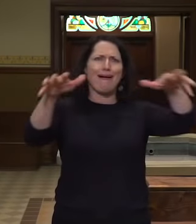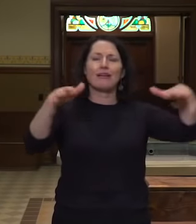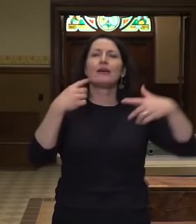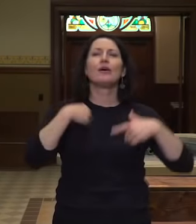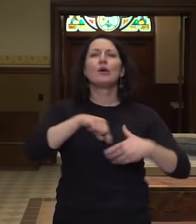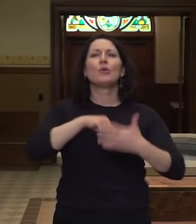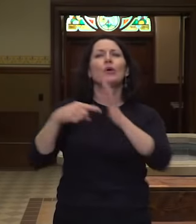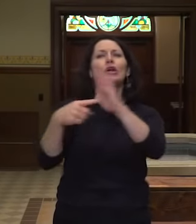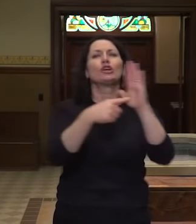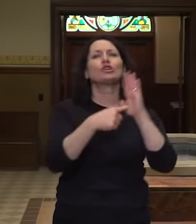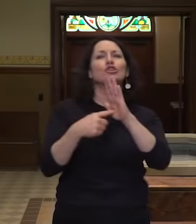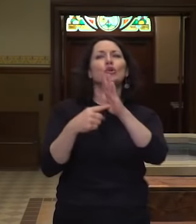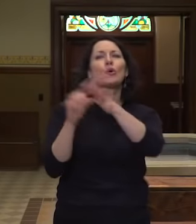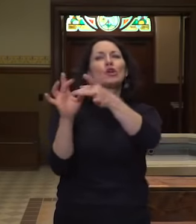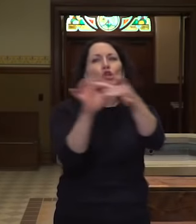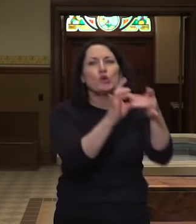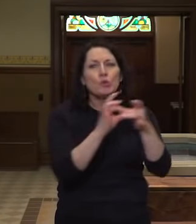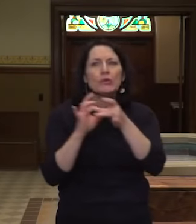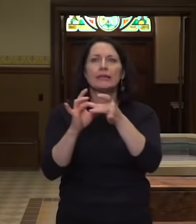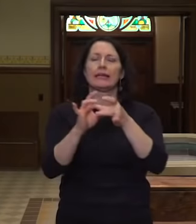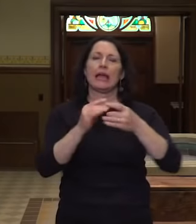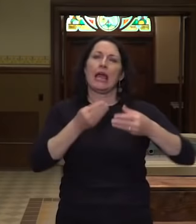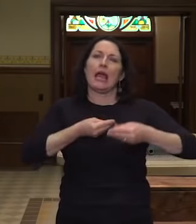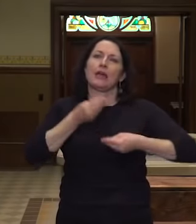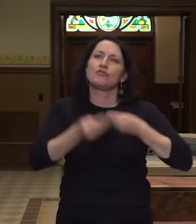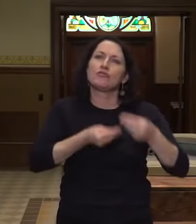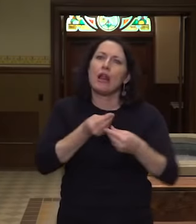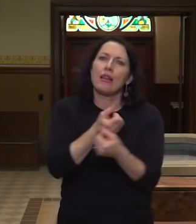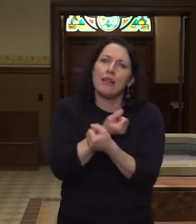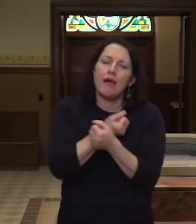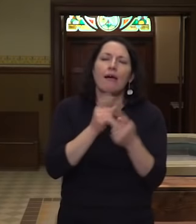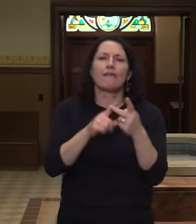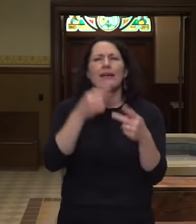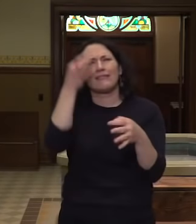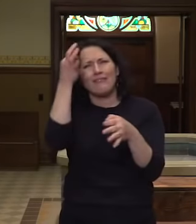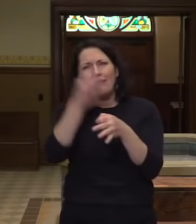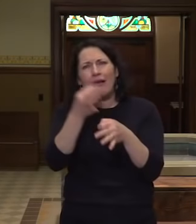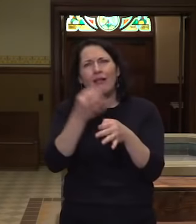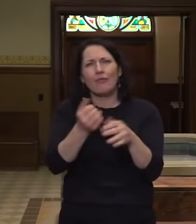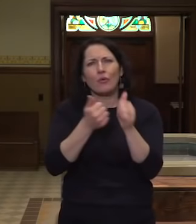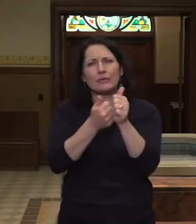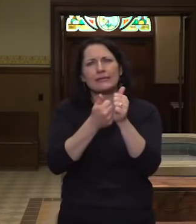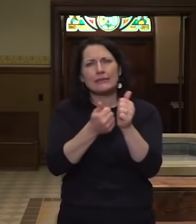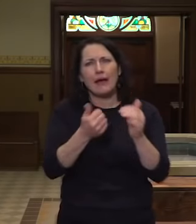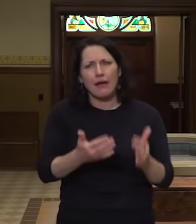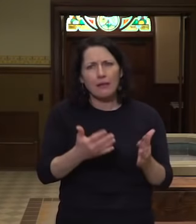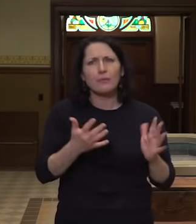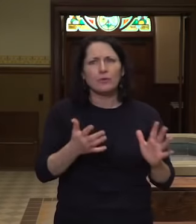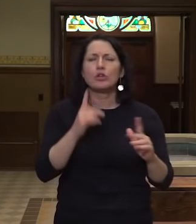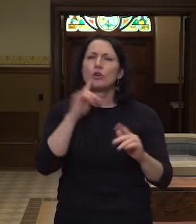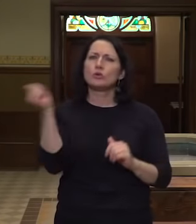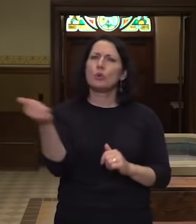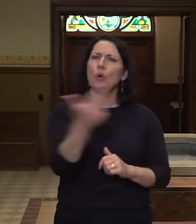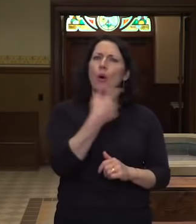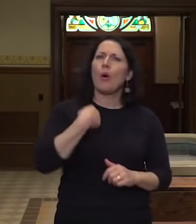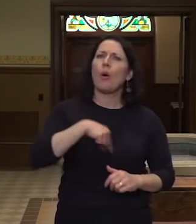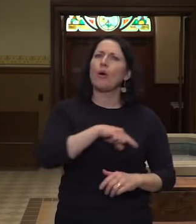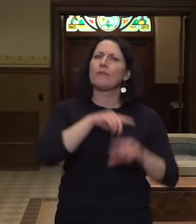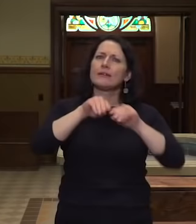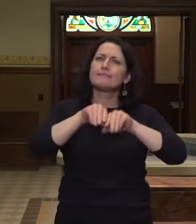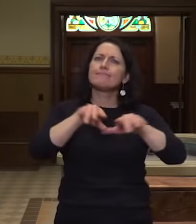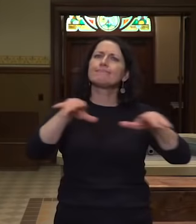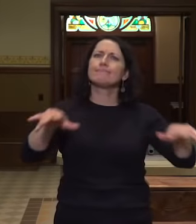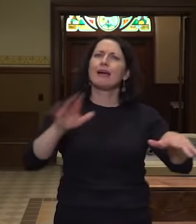of unity, generous love, and faithful discipleship, so that we are all able to spread